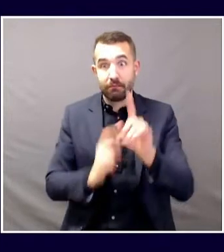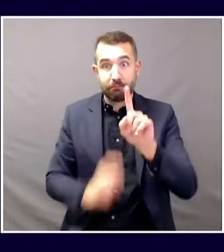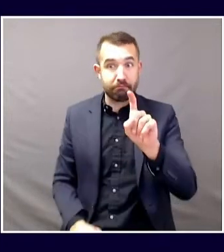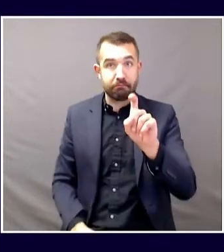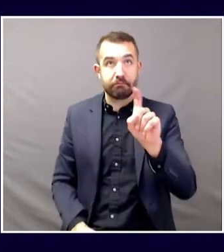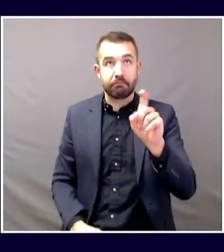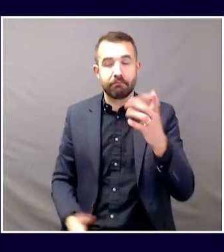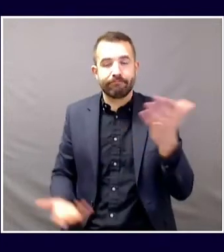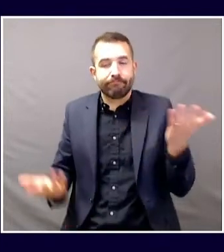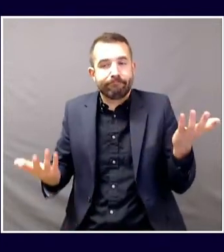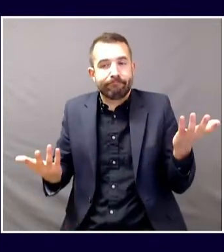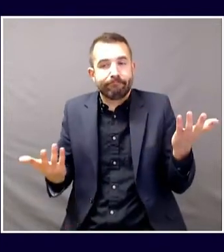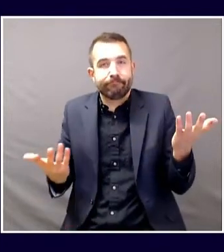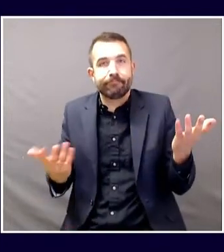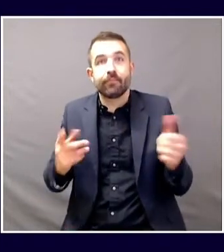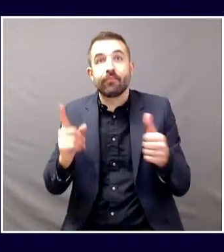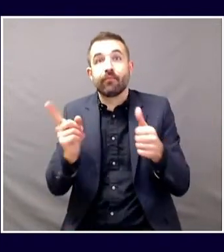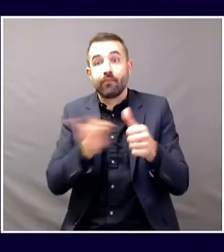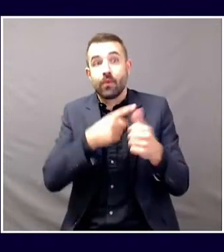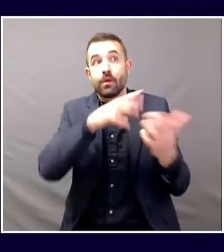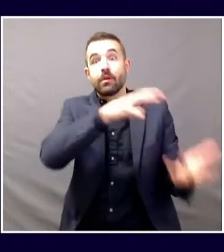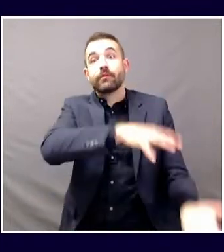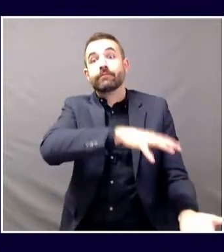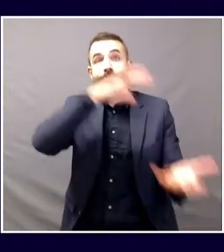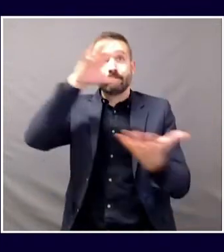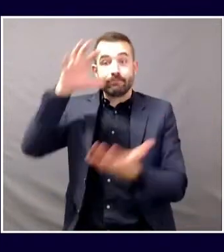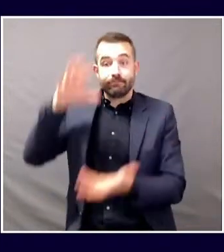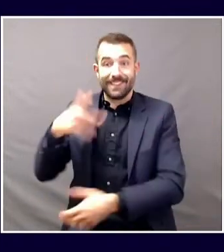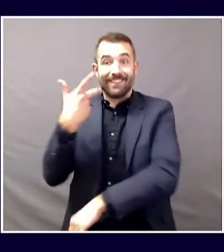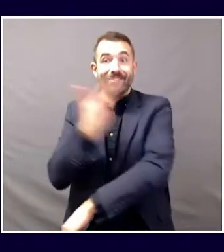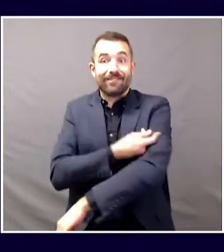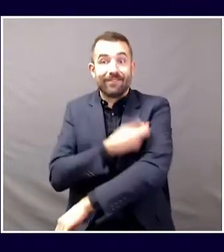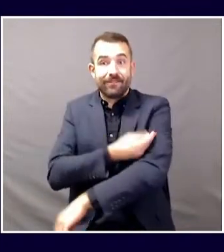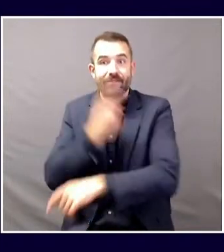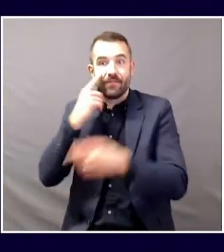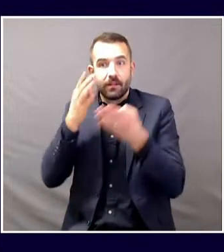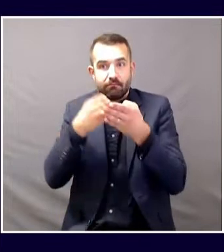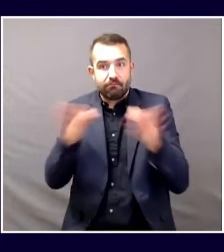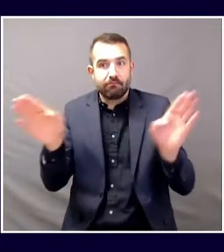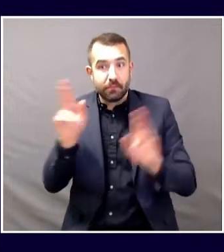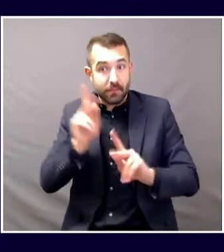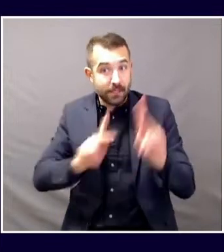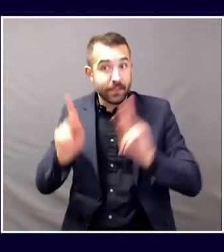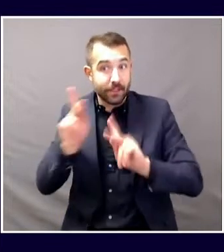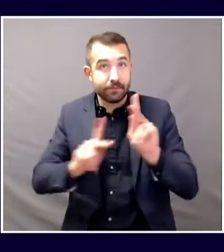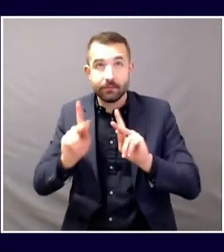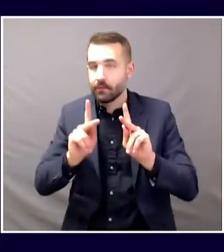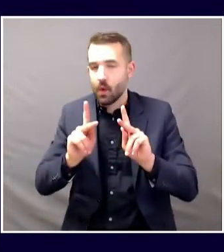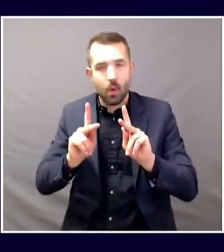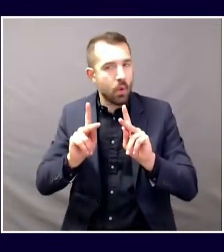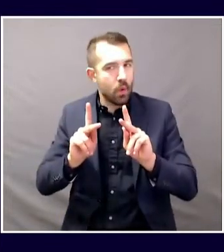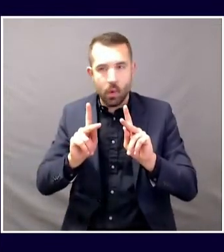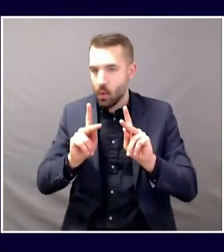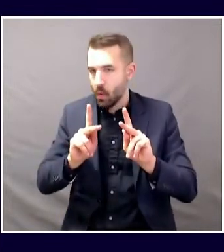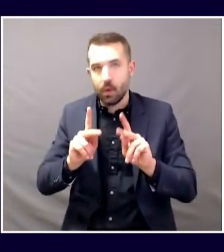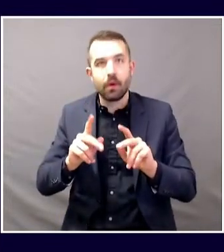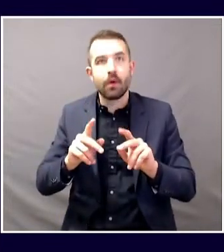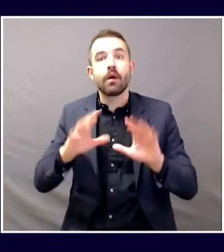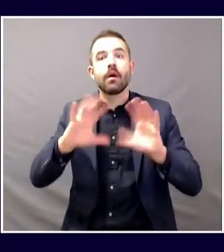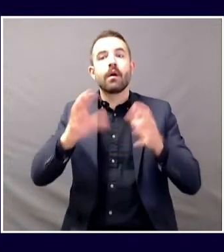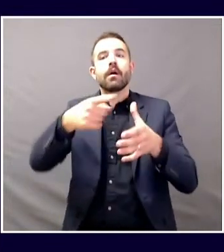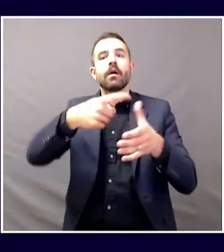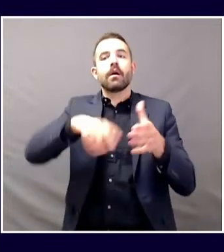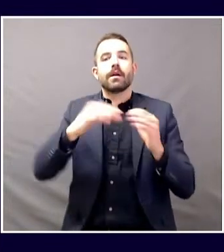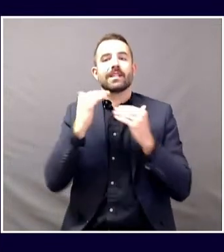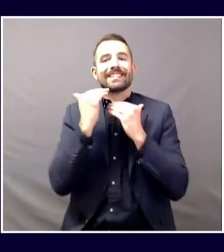vaccines that comes to Maine will not be those for the general population. They will be for a very small group of